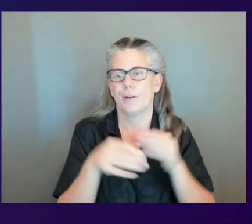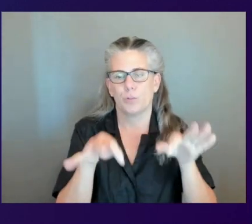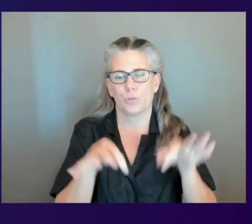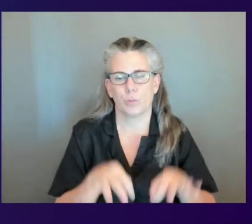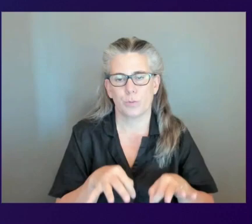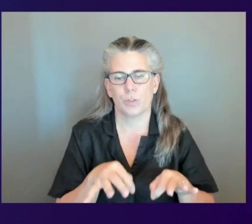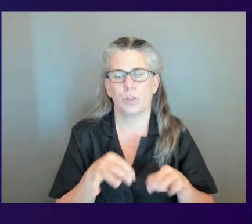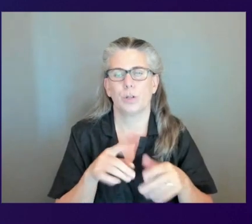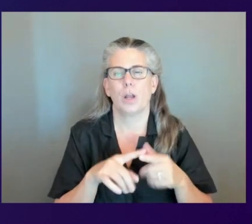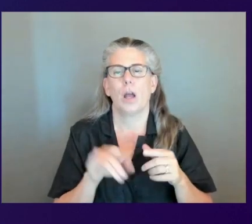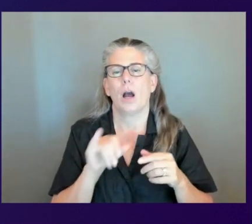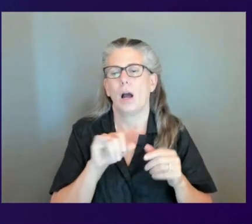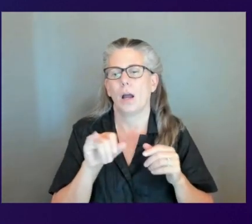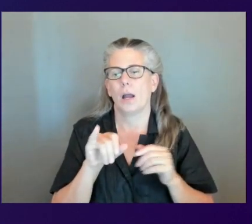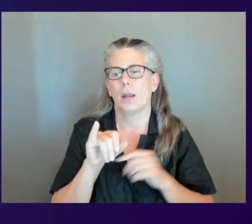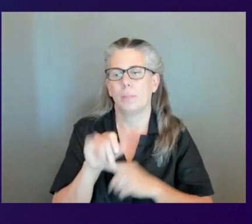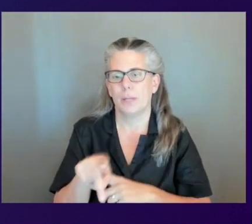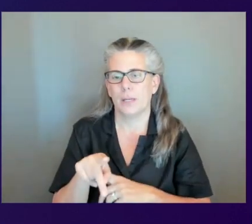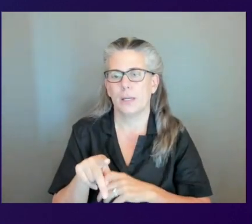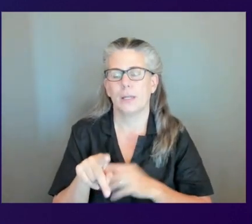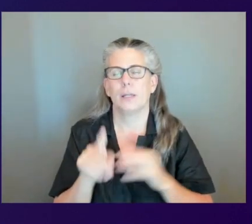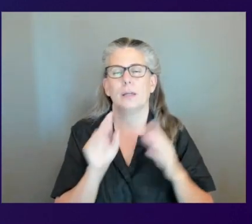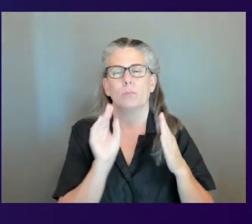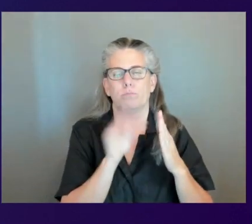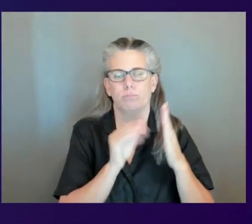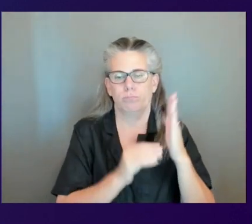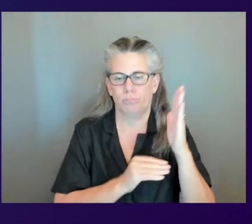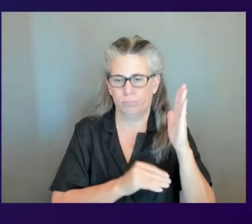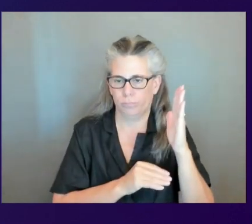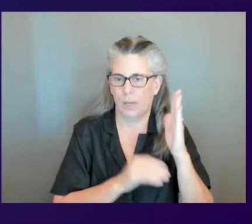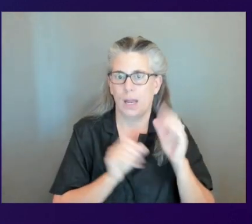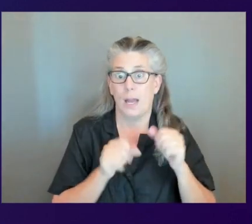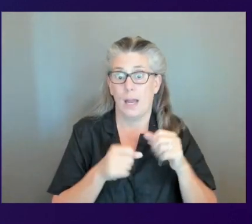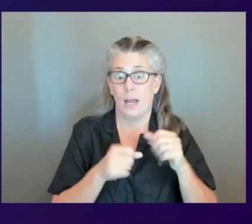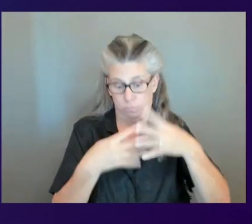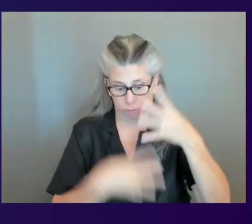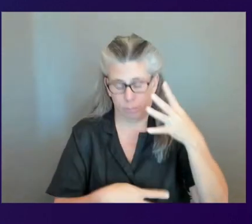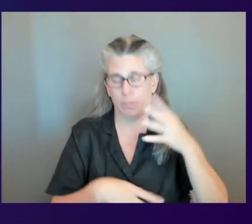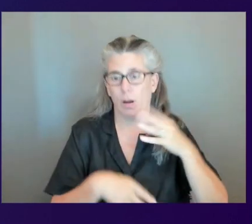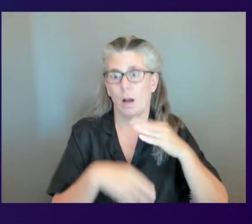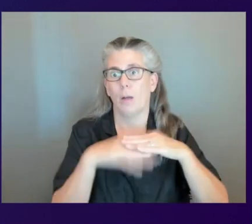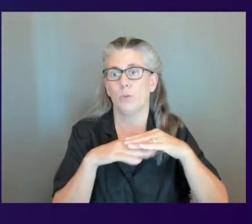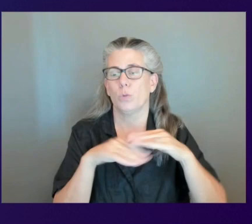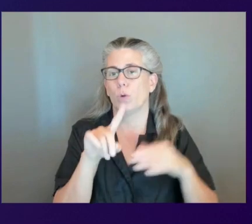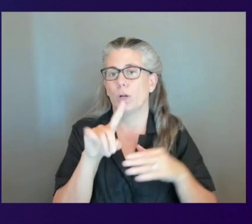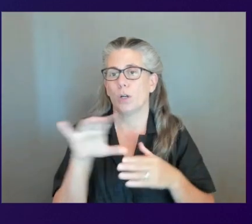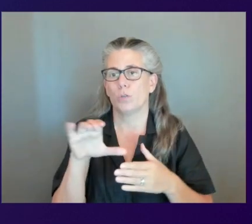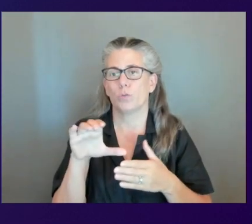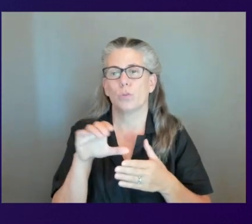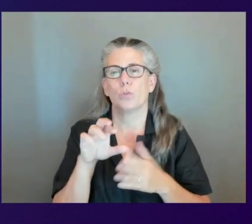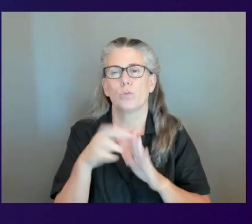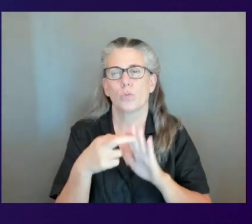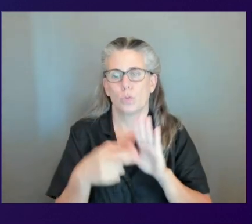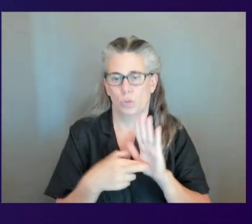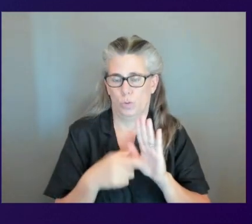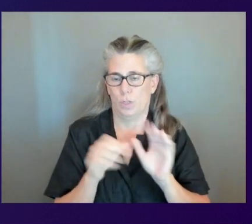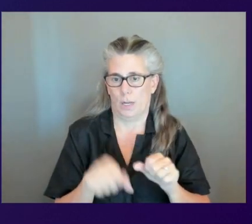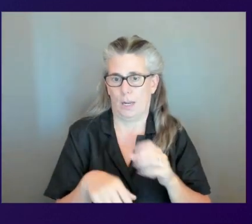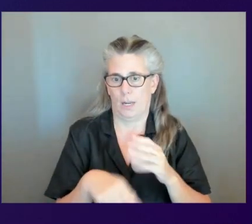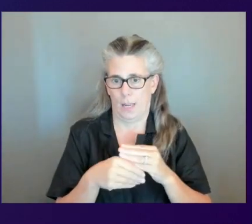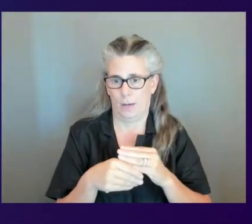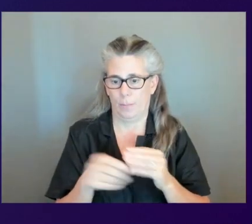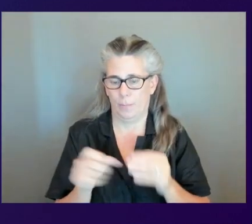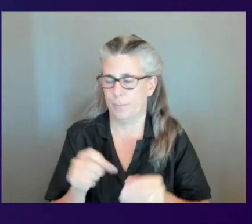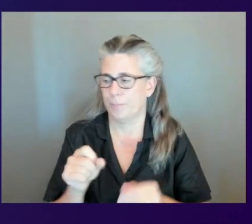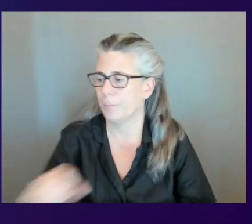the IPs or the range. You can add up to 100 rules per group. Those are just CIDR ranges. Exactly. Yep.